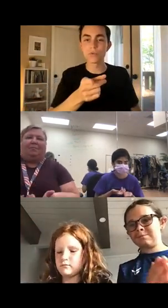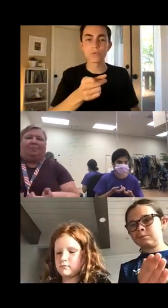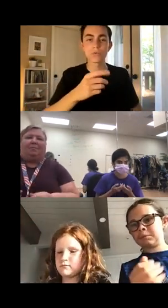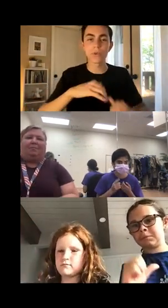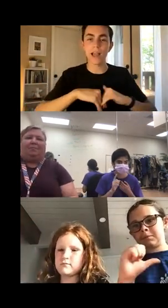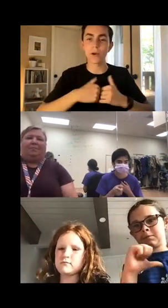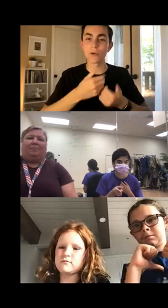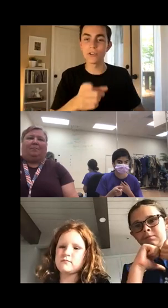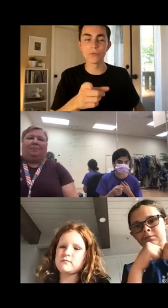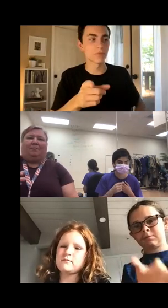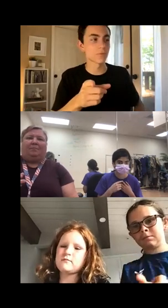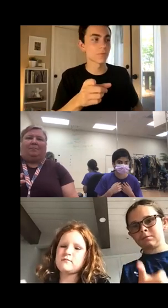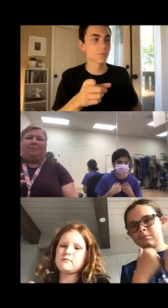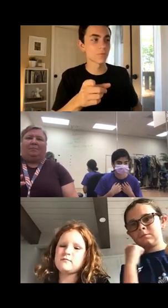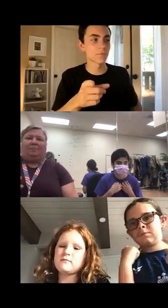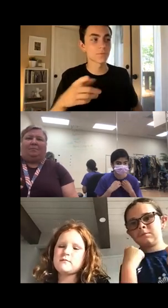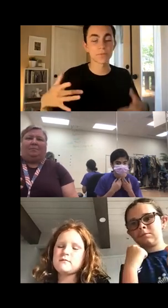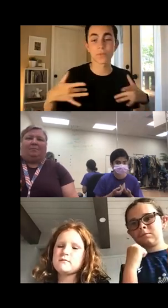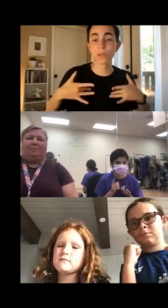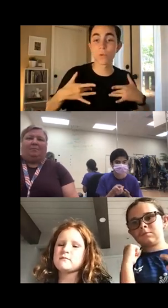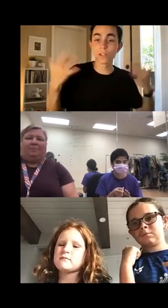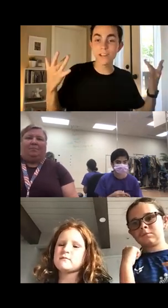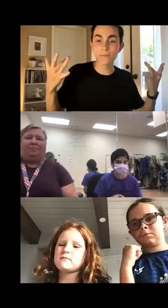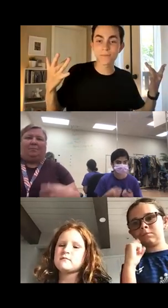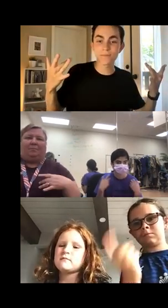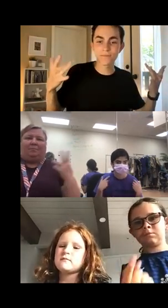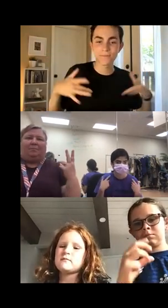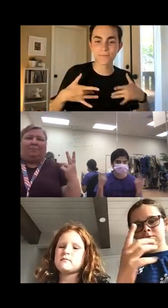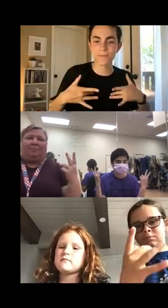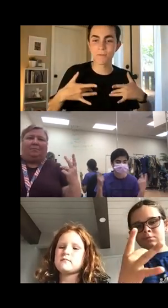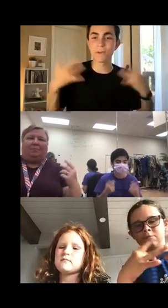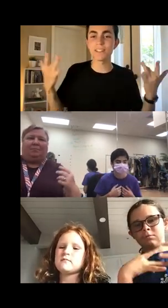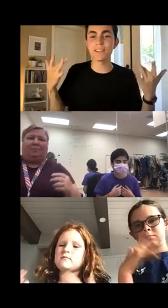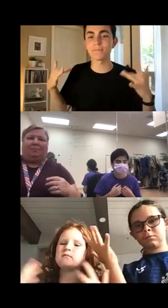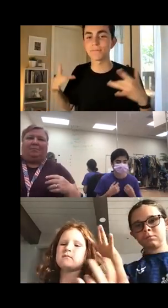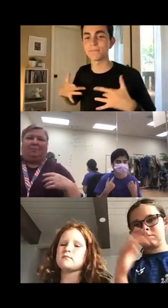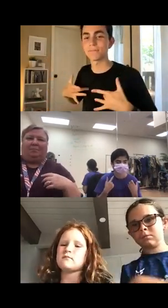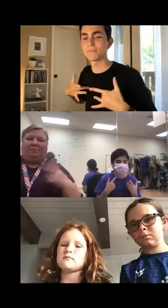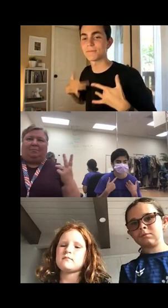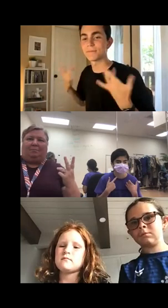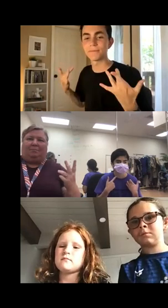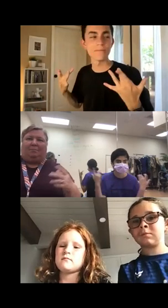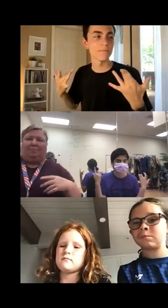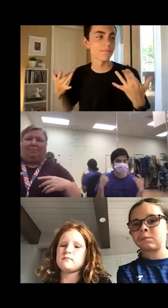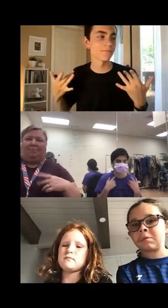you, how are you, what's up, what's up,